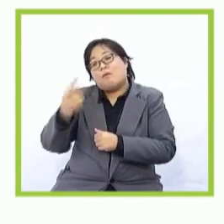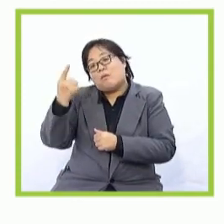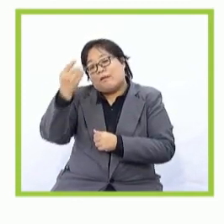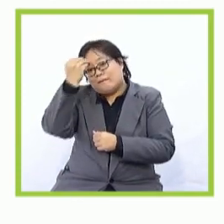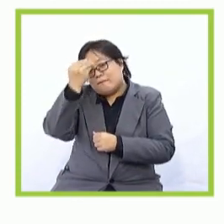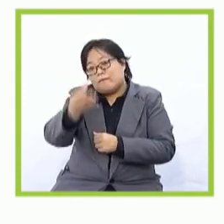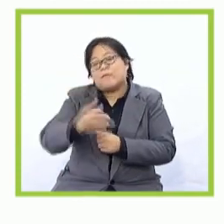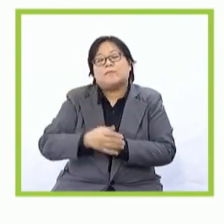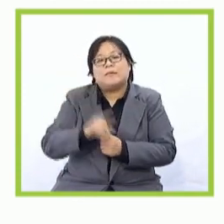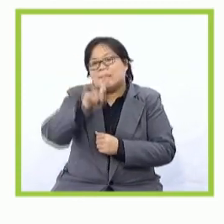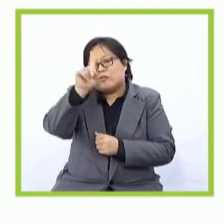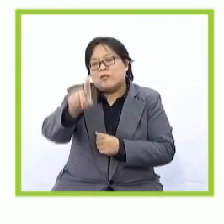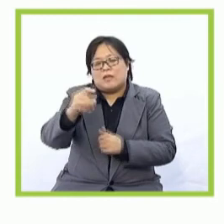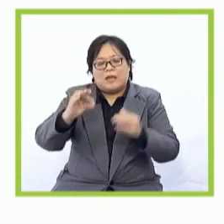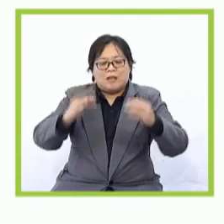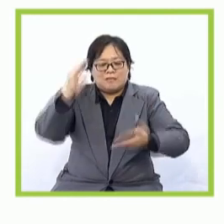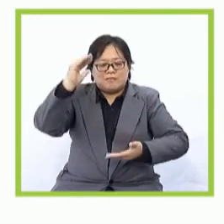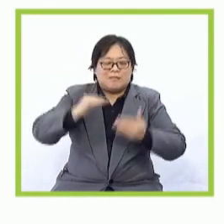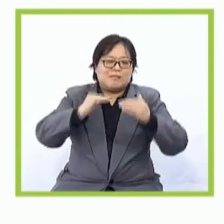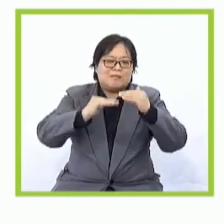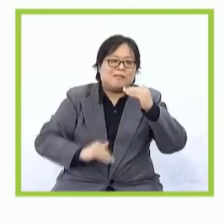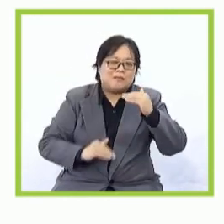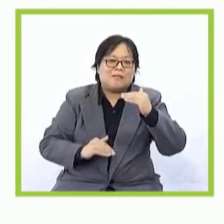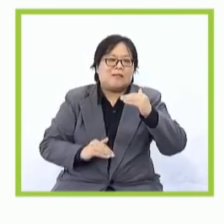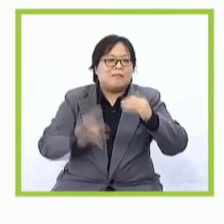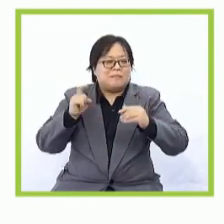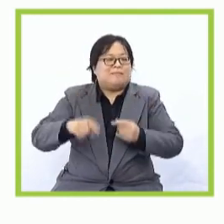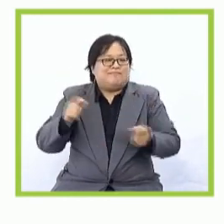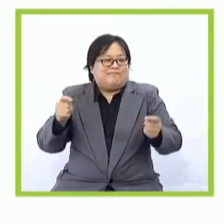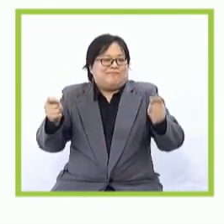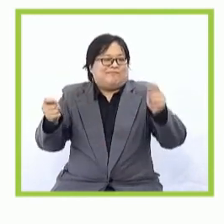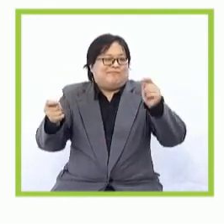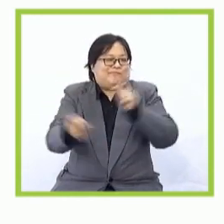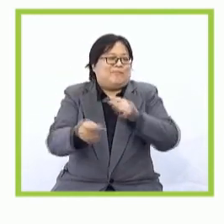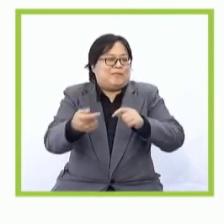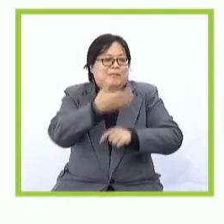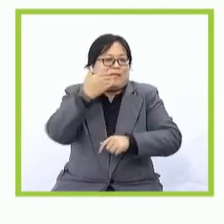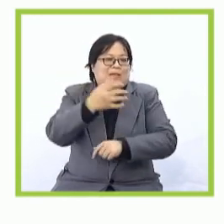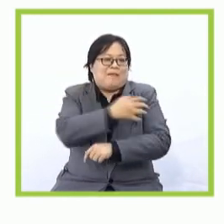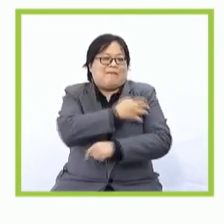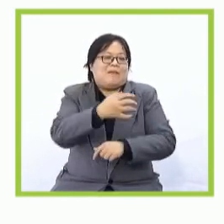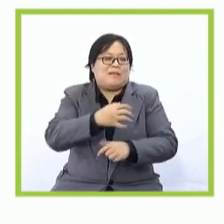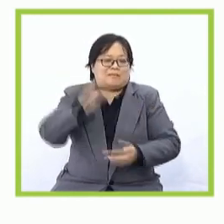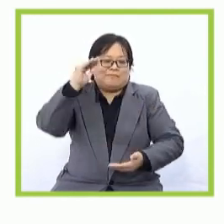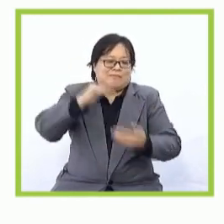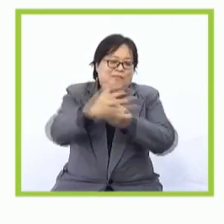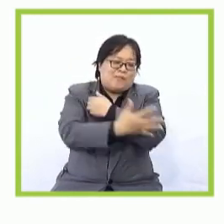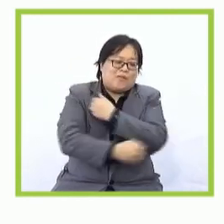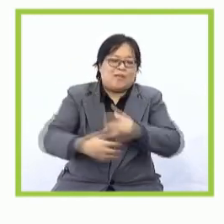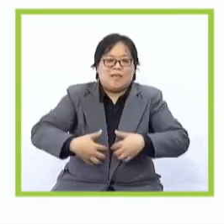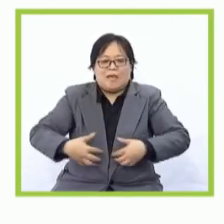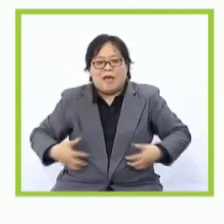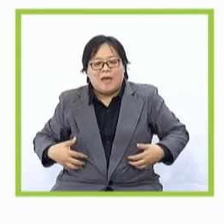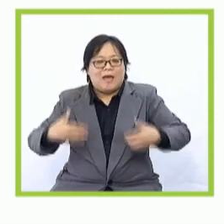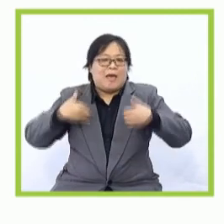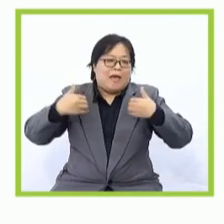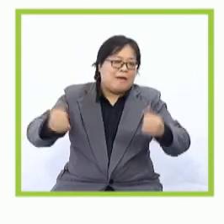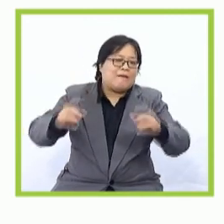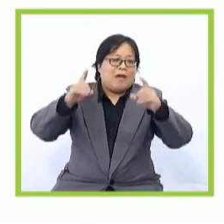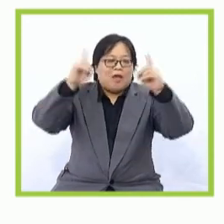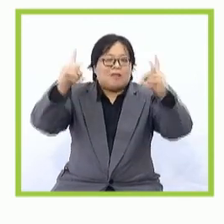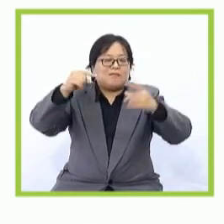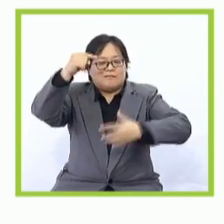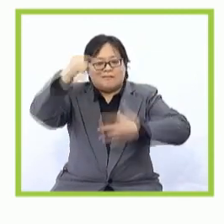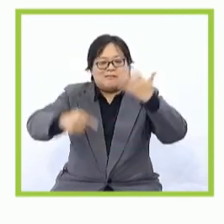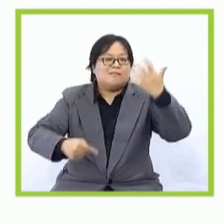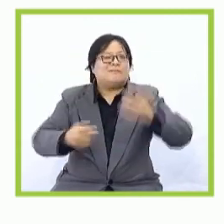says, reducing inequalities requires transformative change, greater efforts to eradicate poverty, hunger, health, education, social protection,